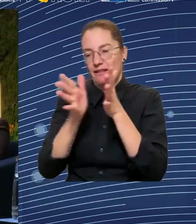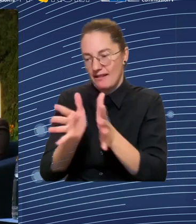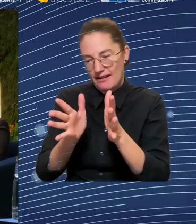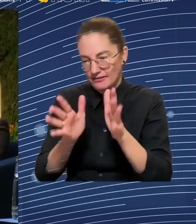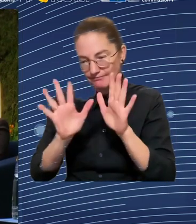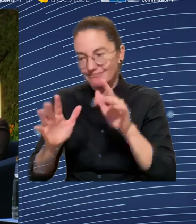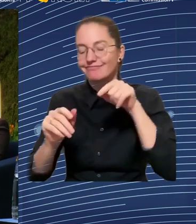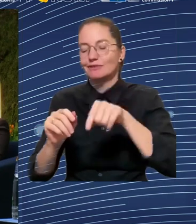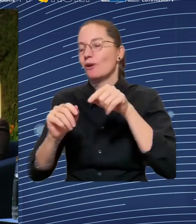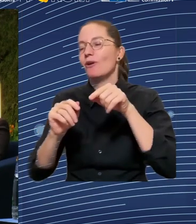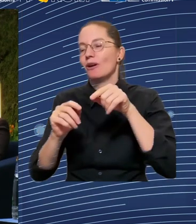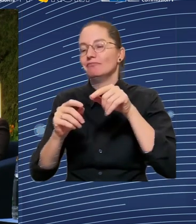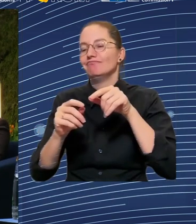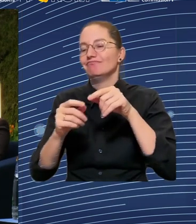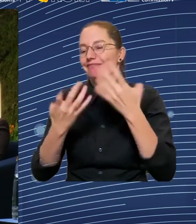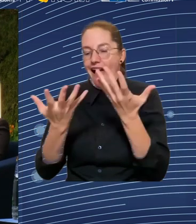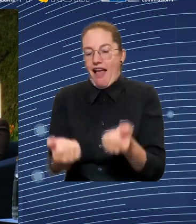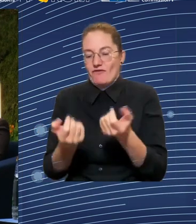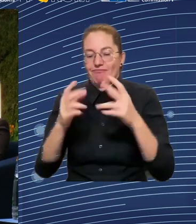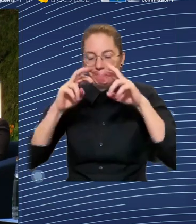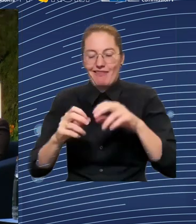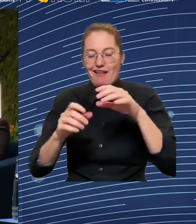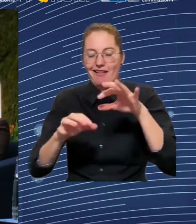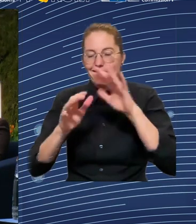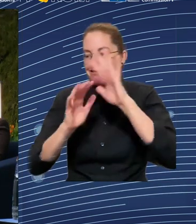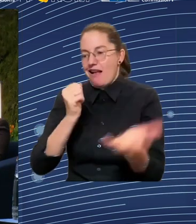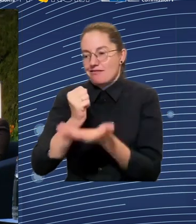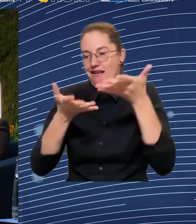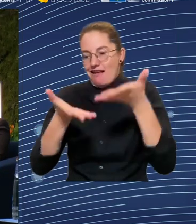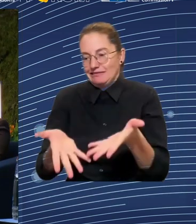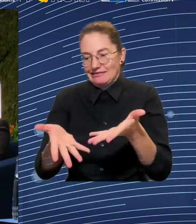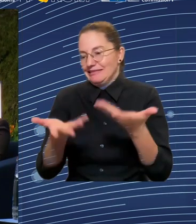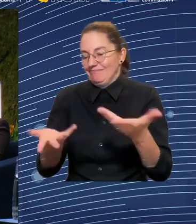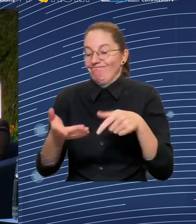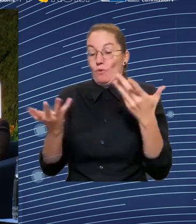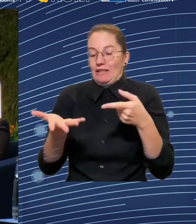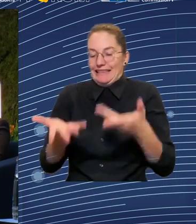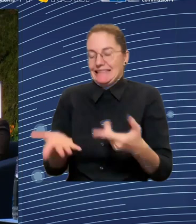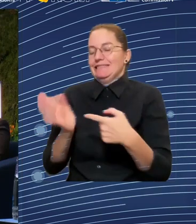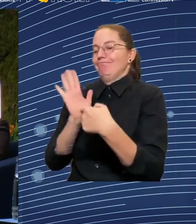of the gender employment gap, we did cover a range of individual